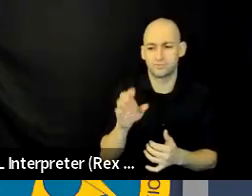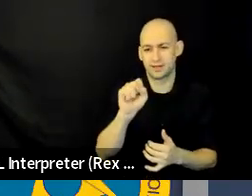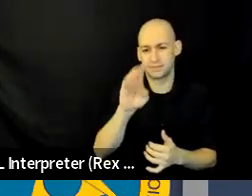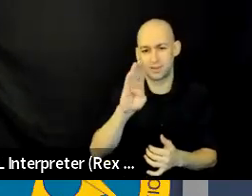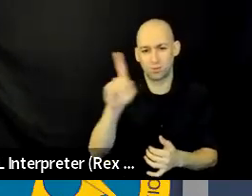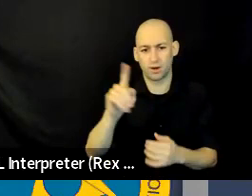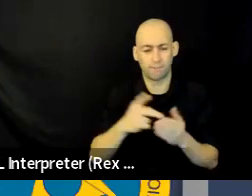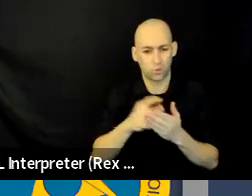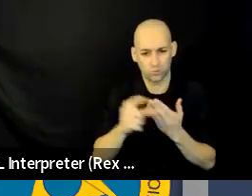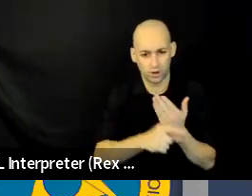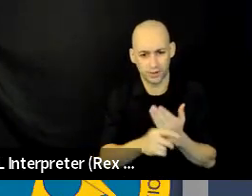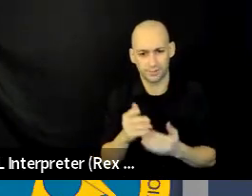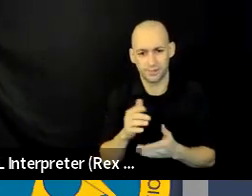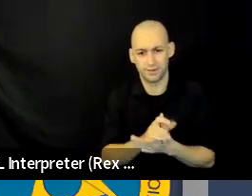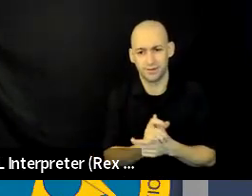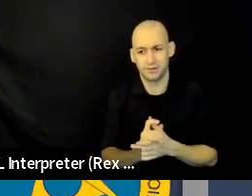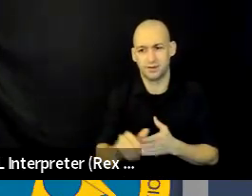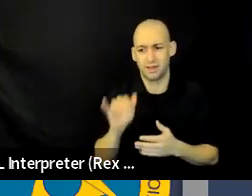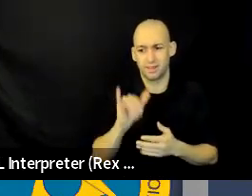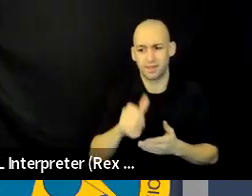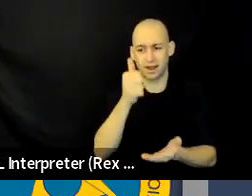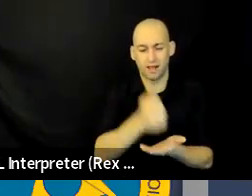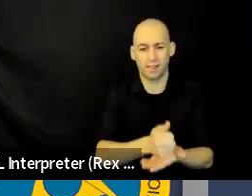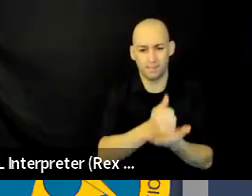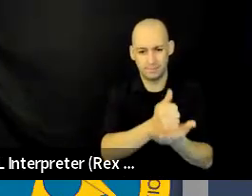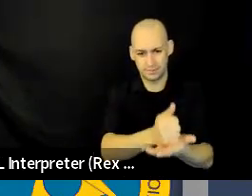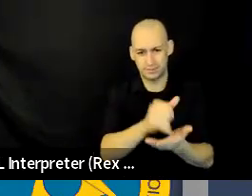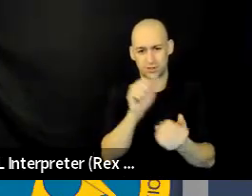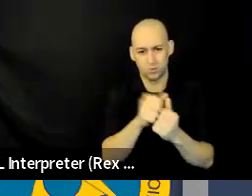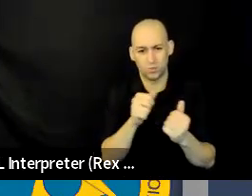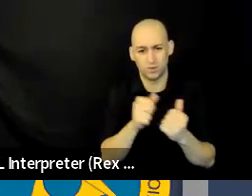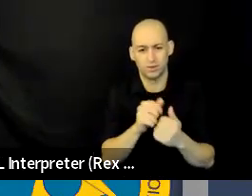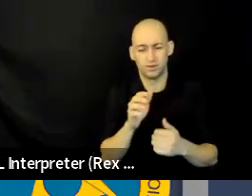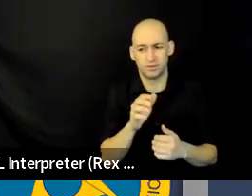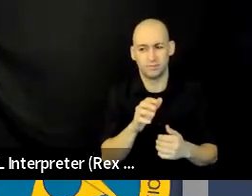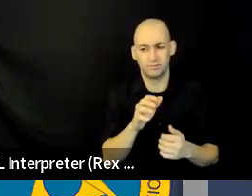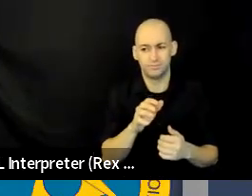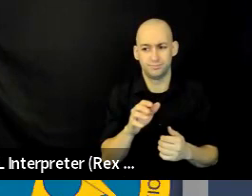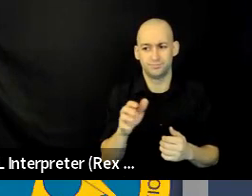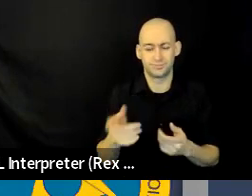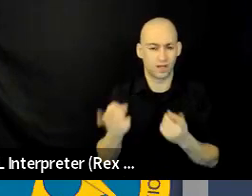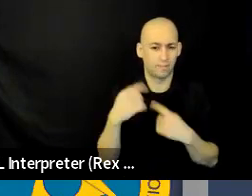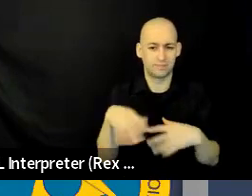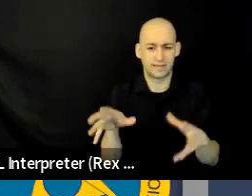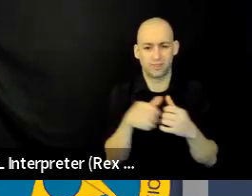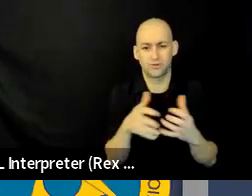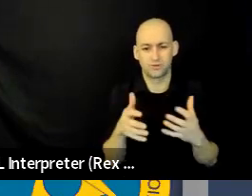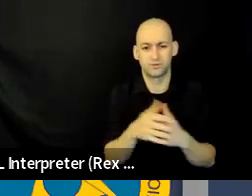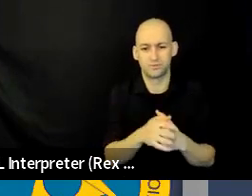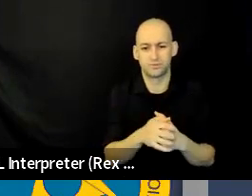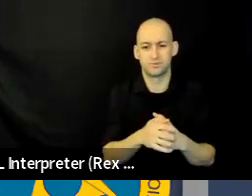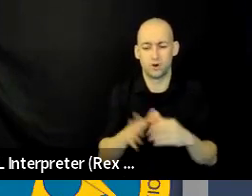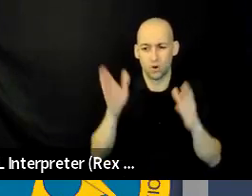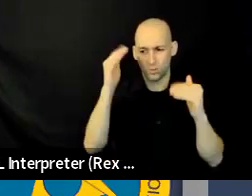program. That helps in terms of how that all kind of comes together. Hopefully,